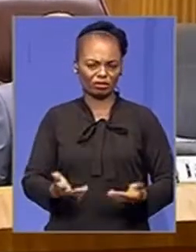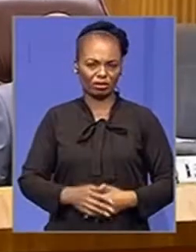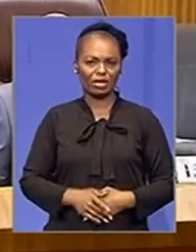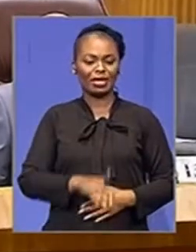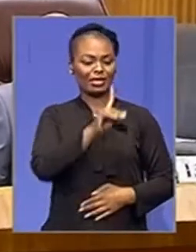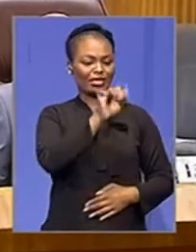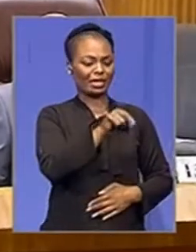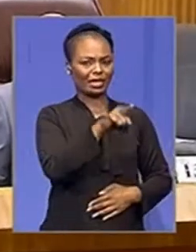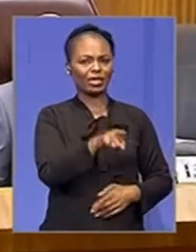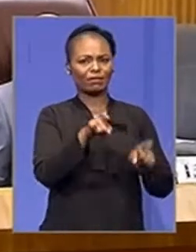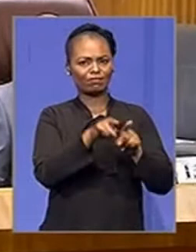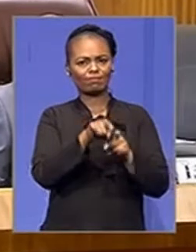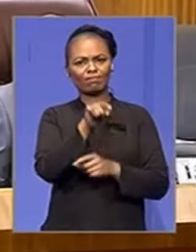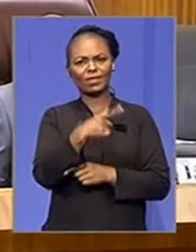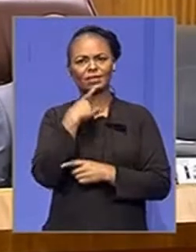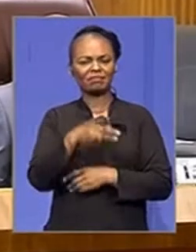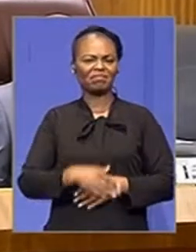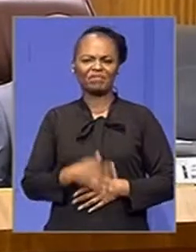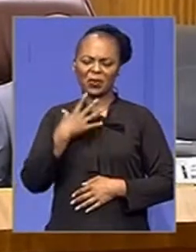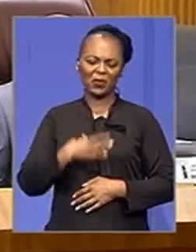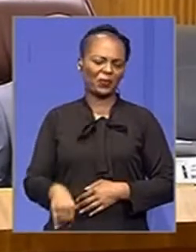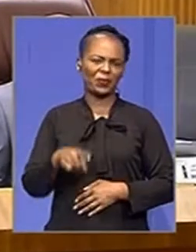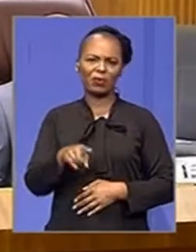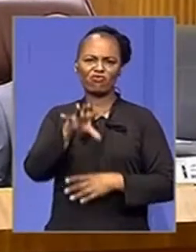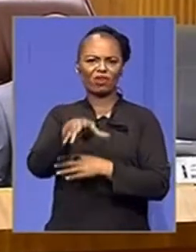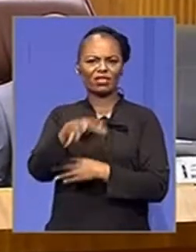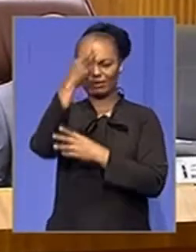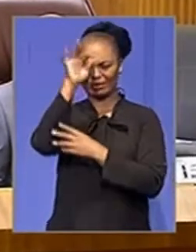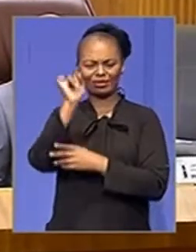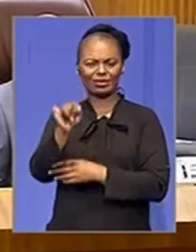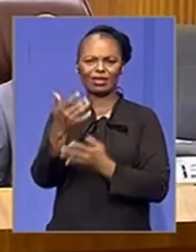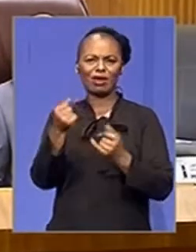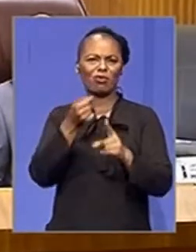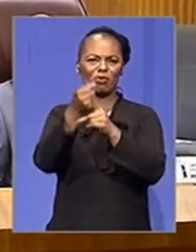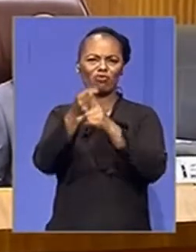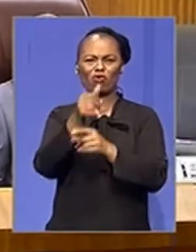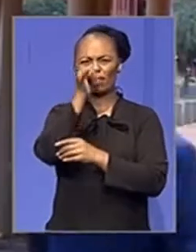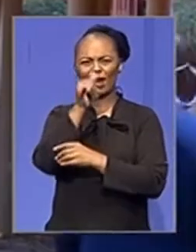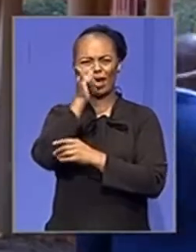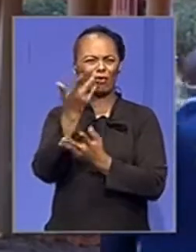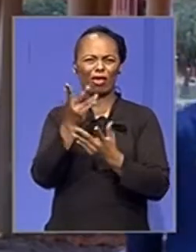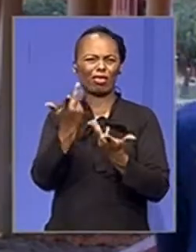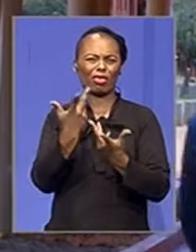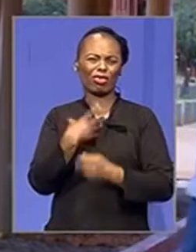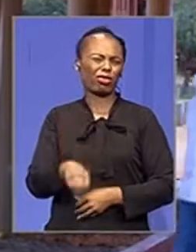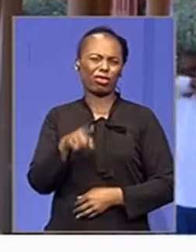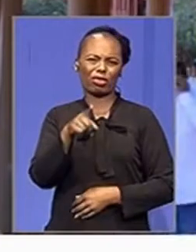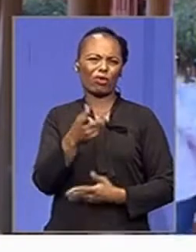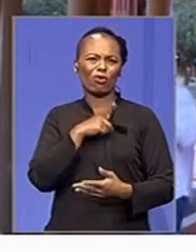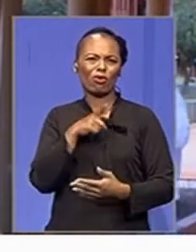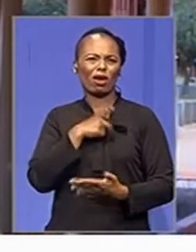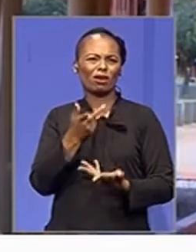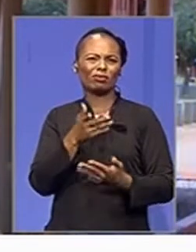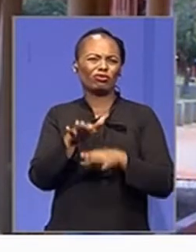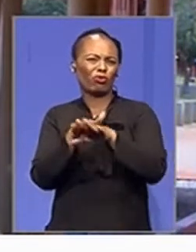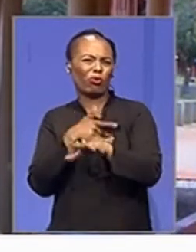le lengwe o laeditše manyami ka moo mmušo wa province o lwantšhanago le bosenyi ka gona. The biggest disappointment was